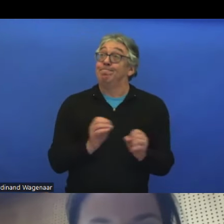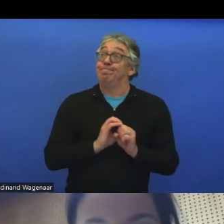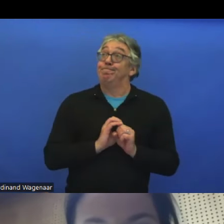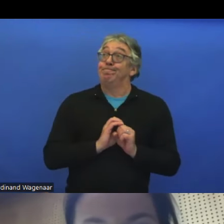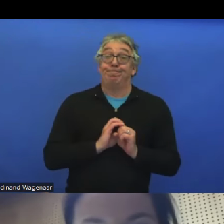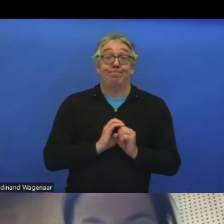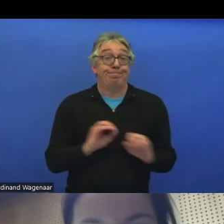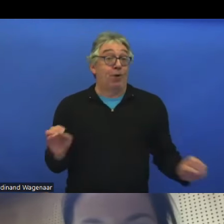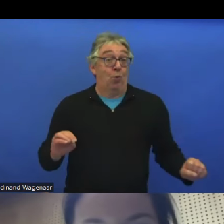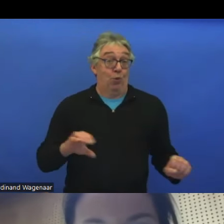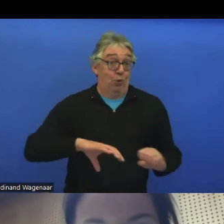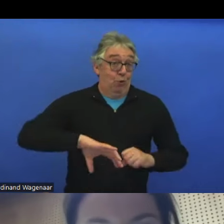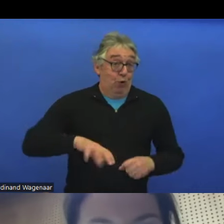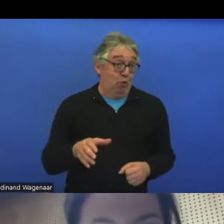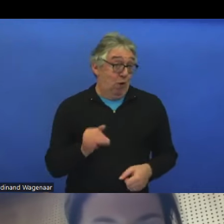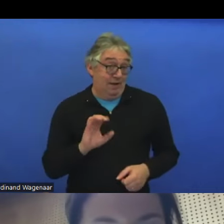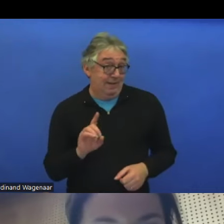Yeah.